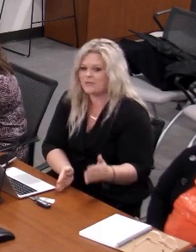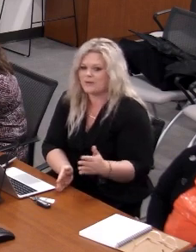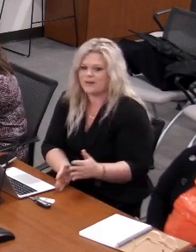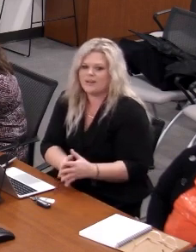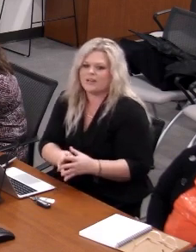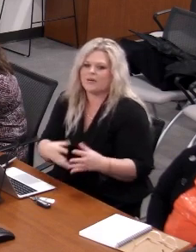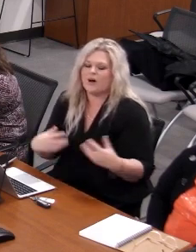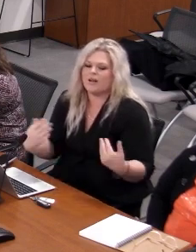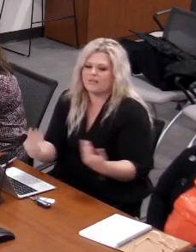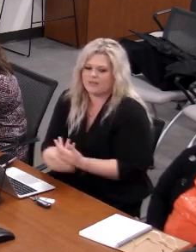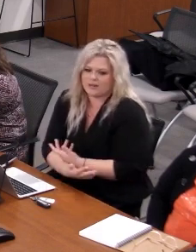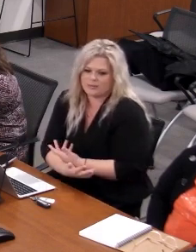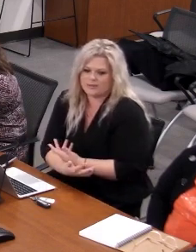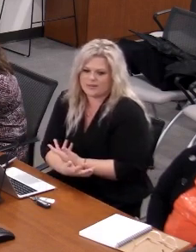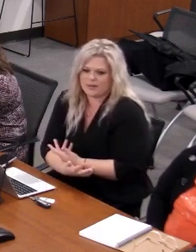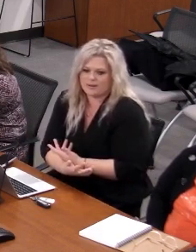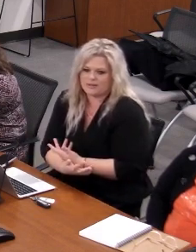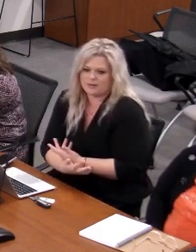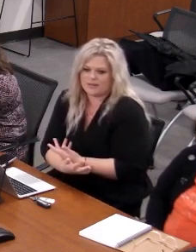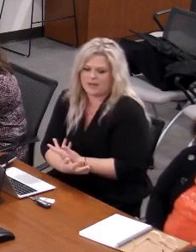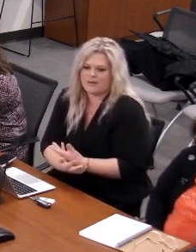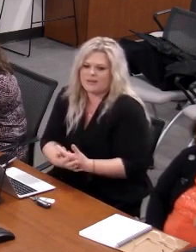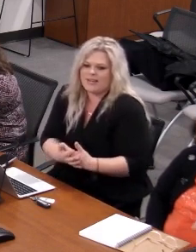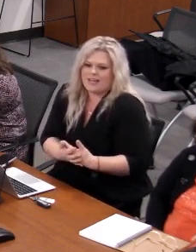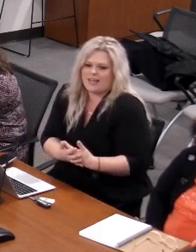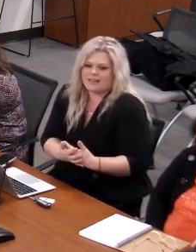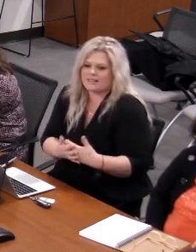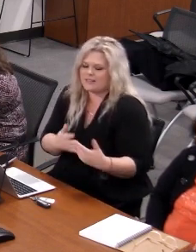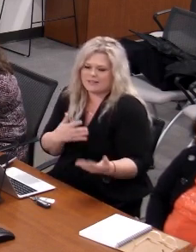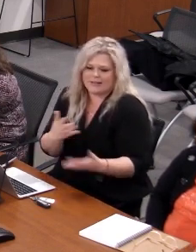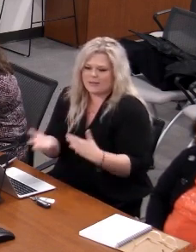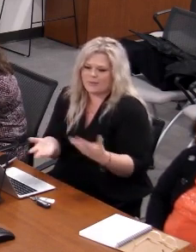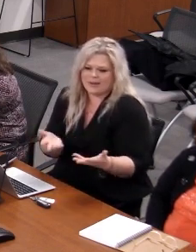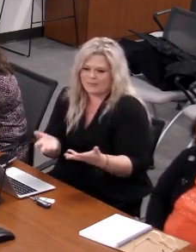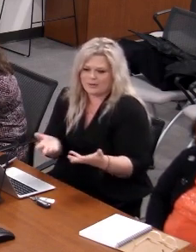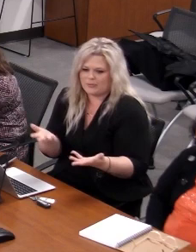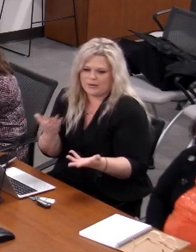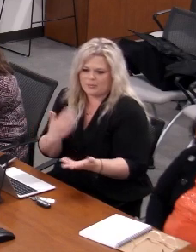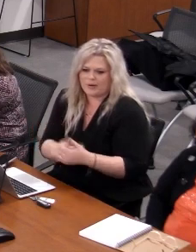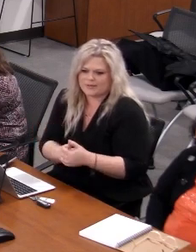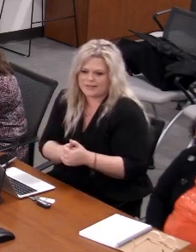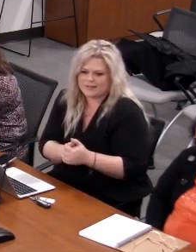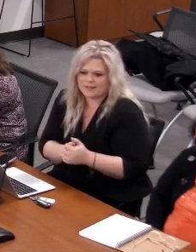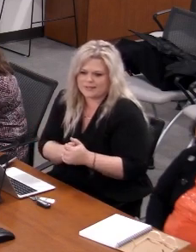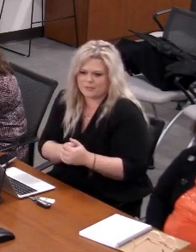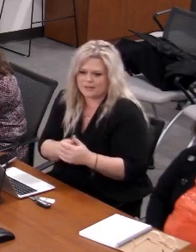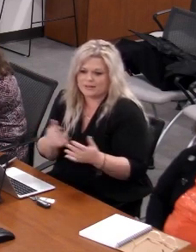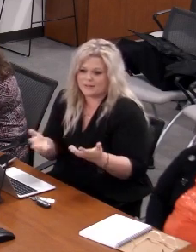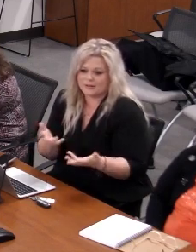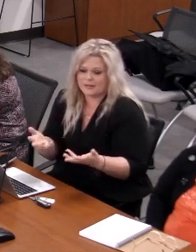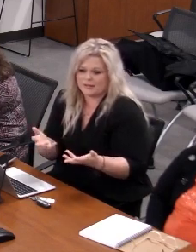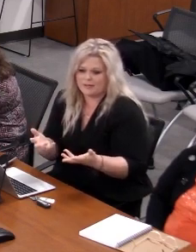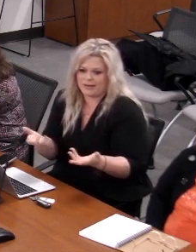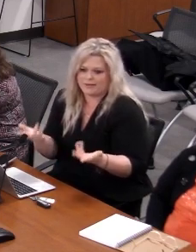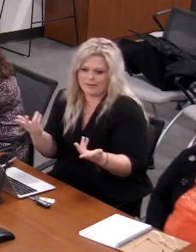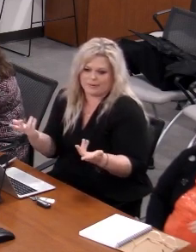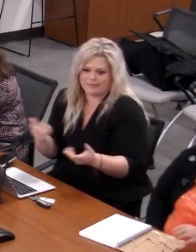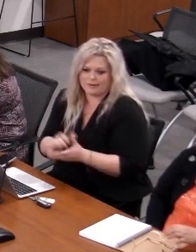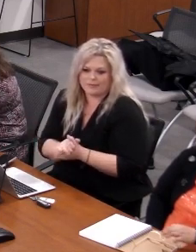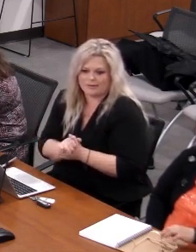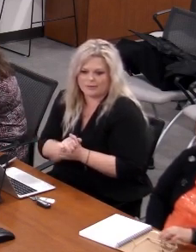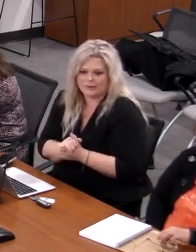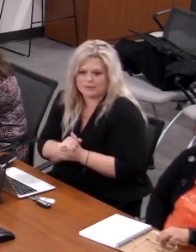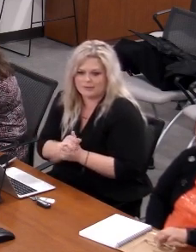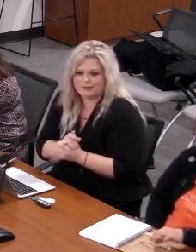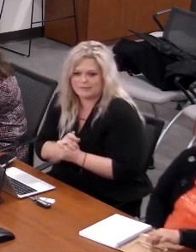food to eat, or, you know, all of the variables that come into account. Is there any way when you all are processing this that we consider any of that?